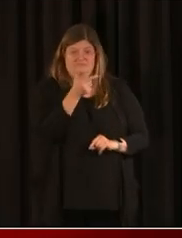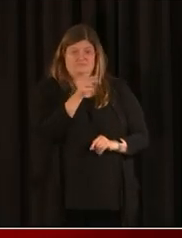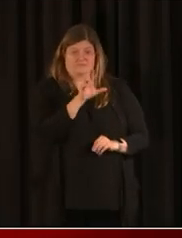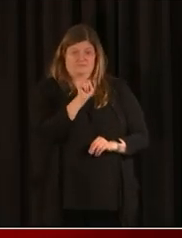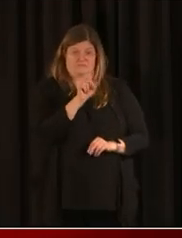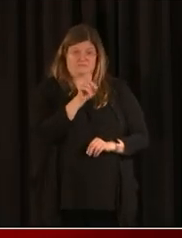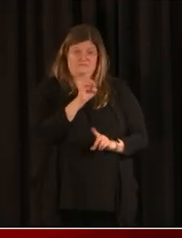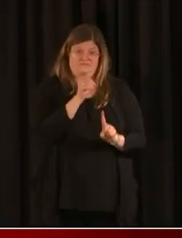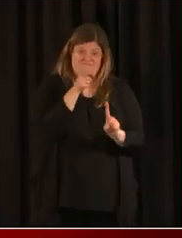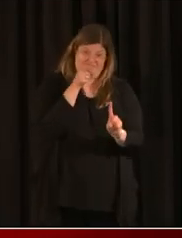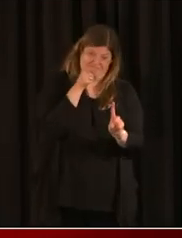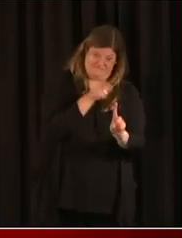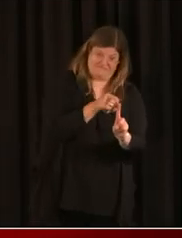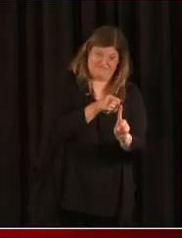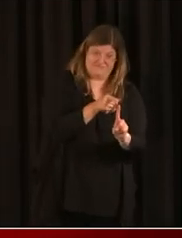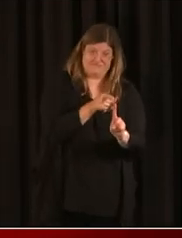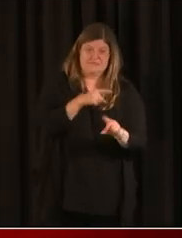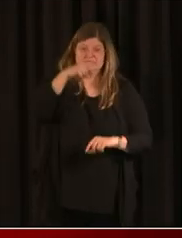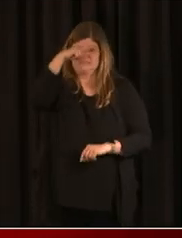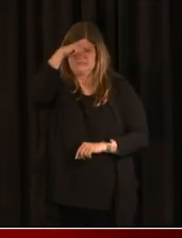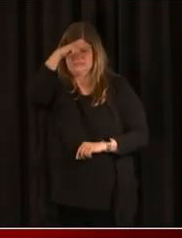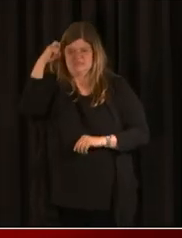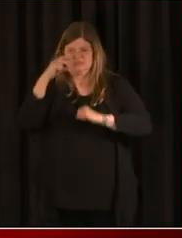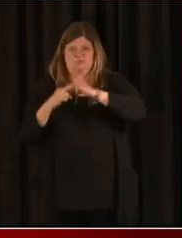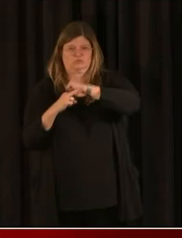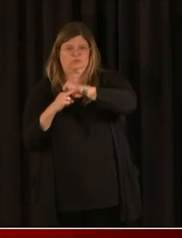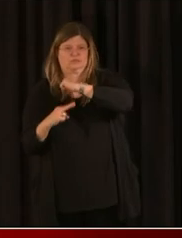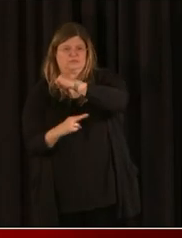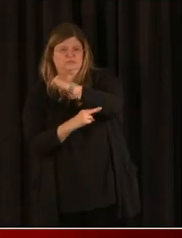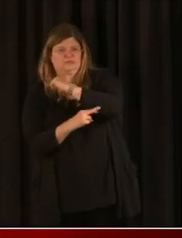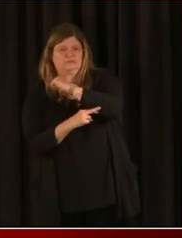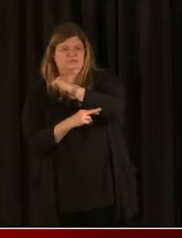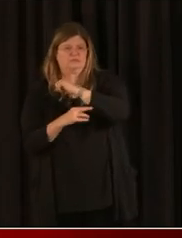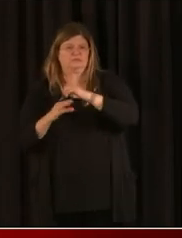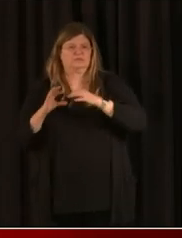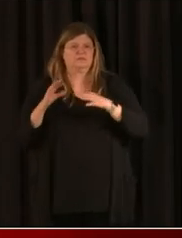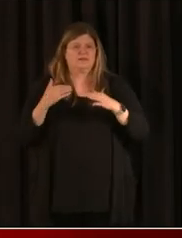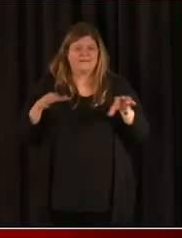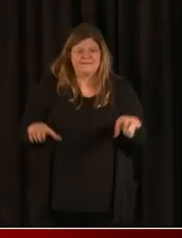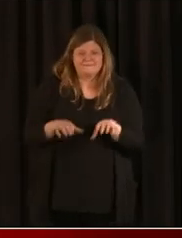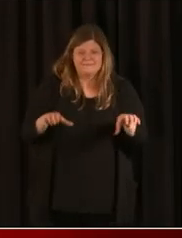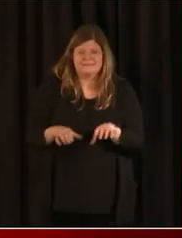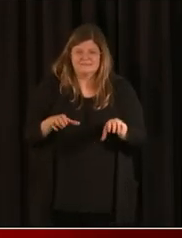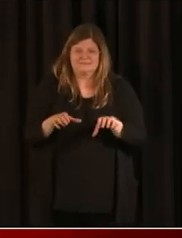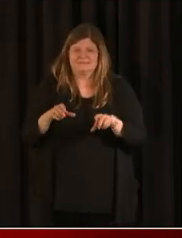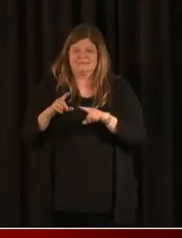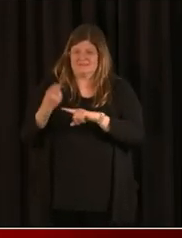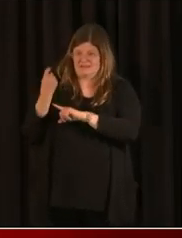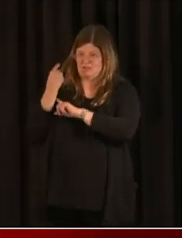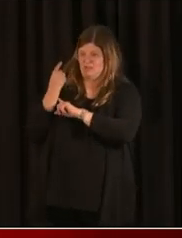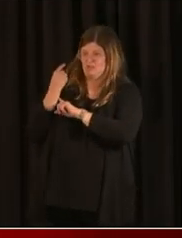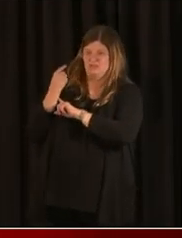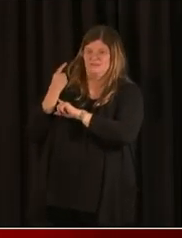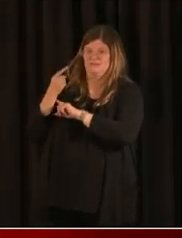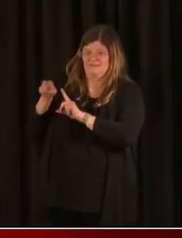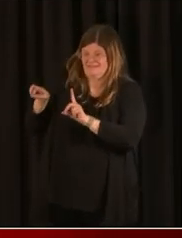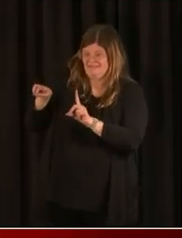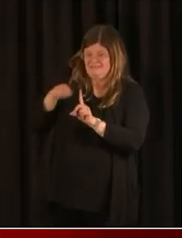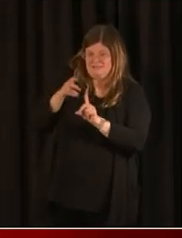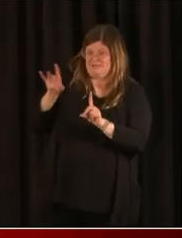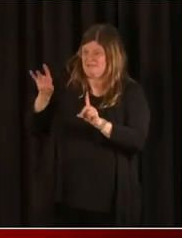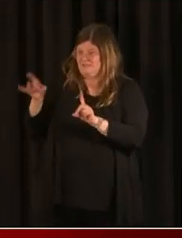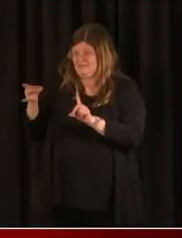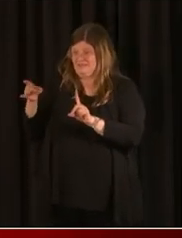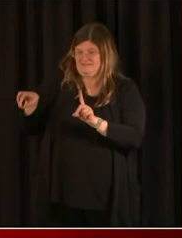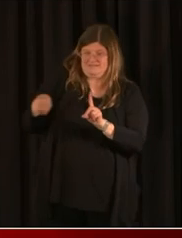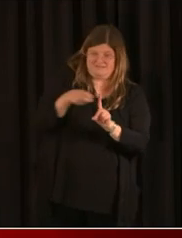have thought about summer bridge activities. We had that last year for those students going from 8th to 9th, but we are likely